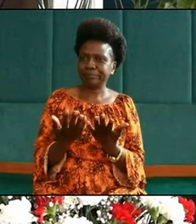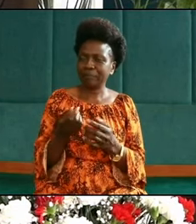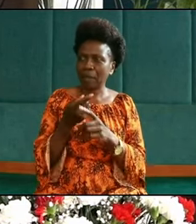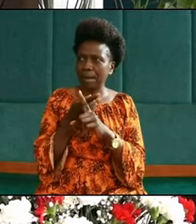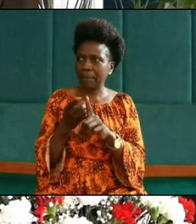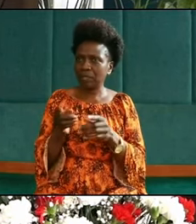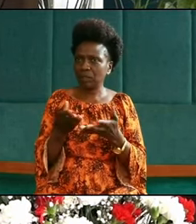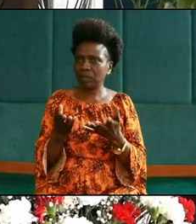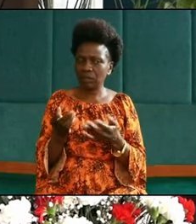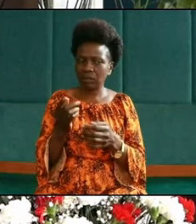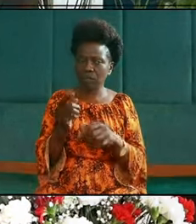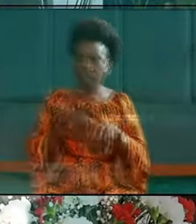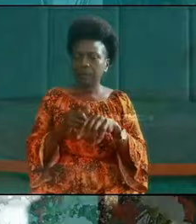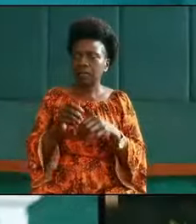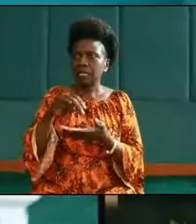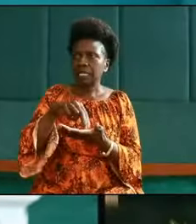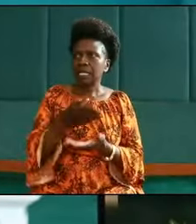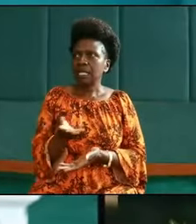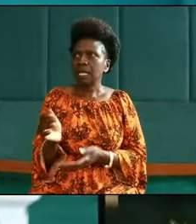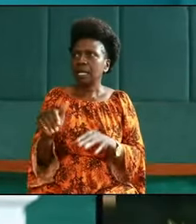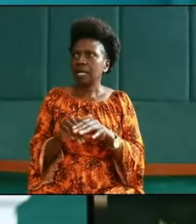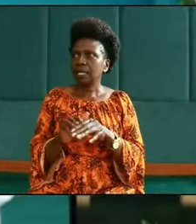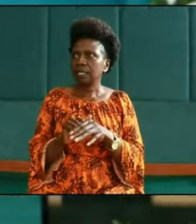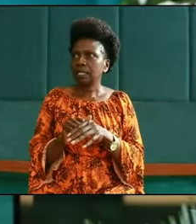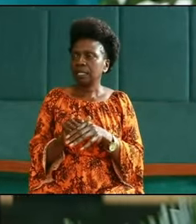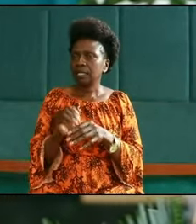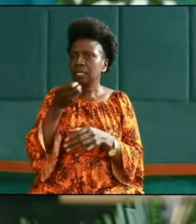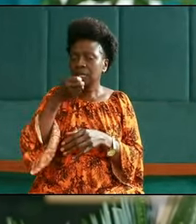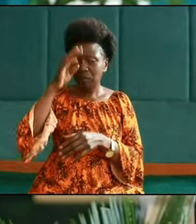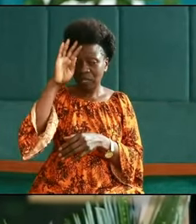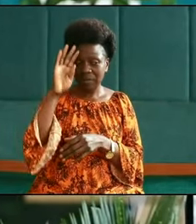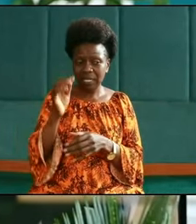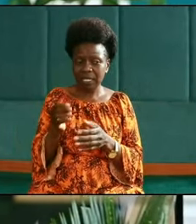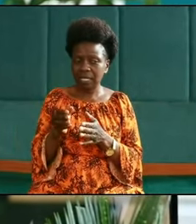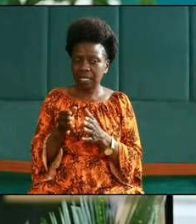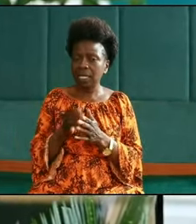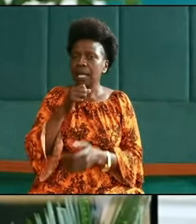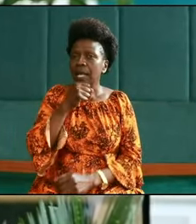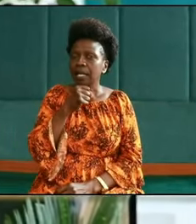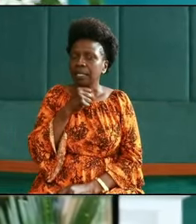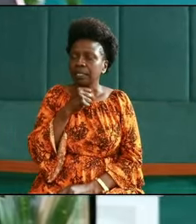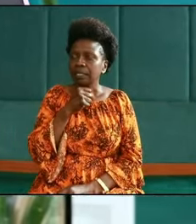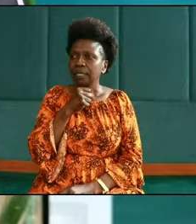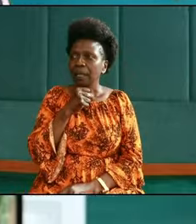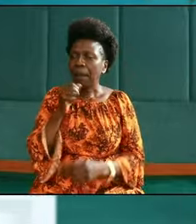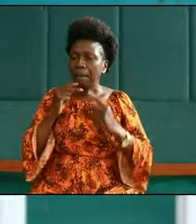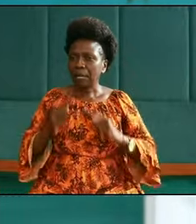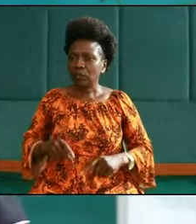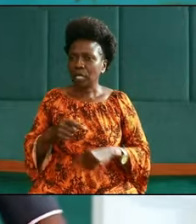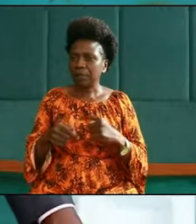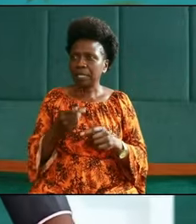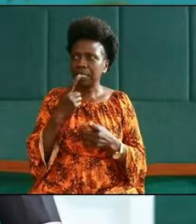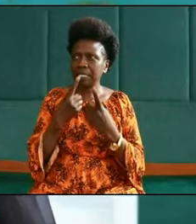But while they were standing there in their disappointment, an elderly person came